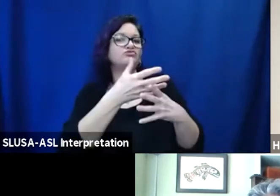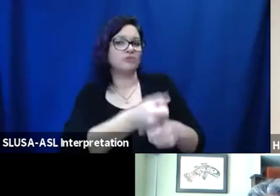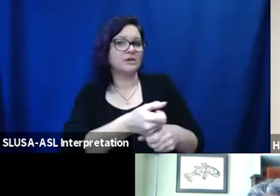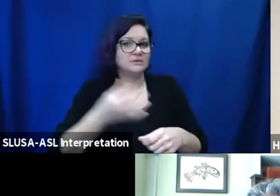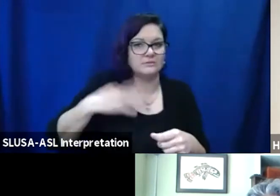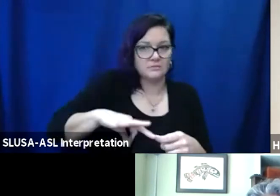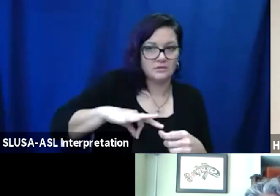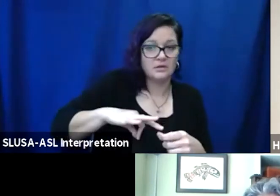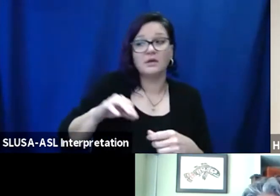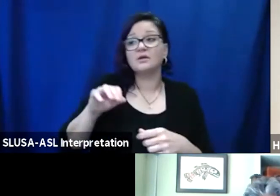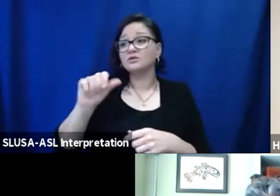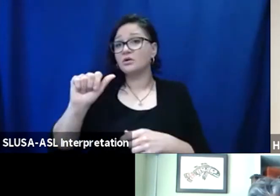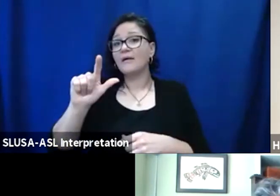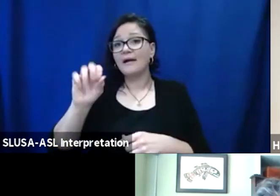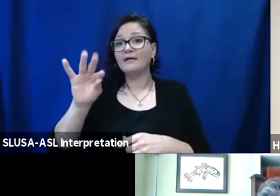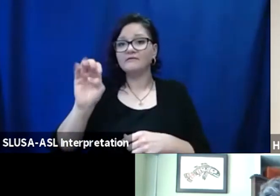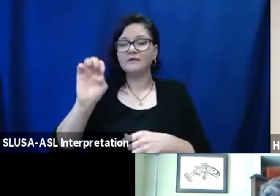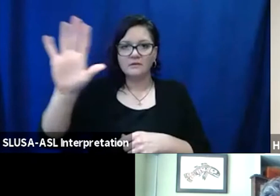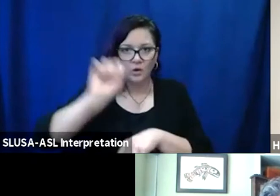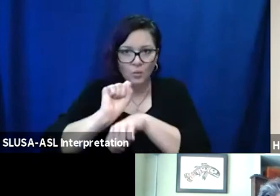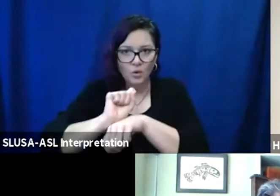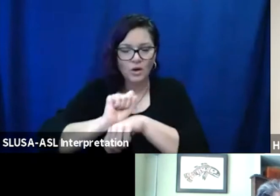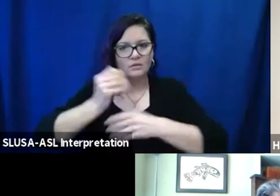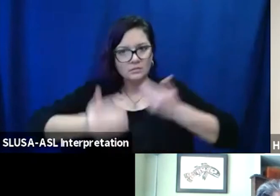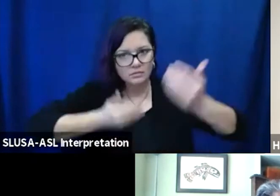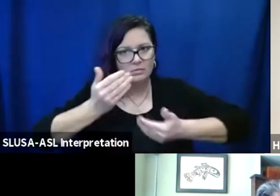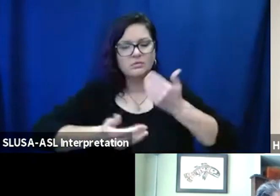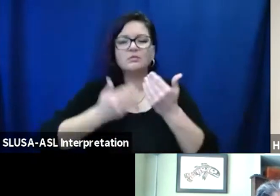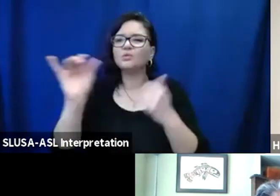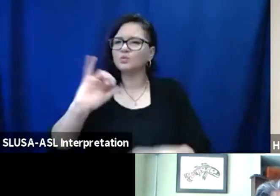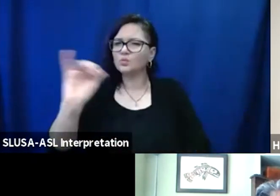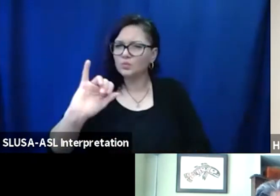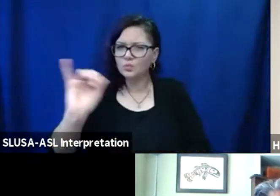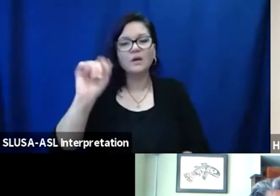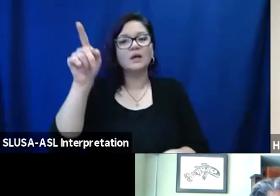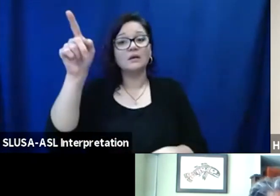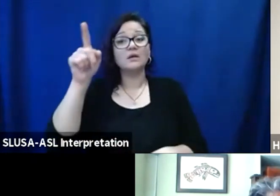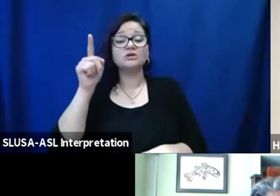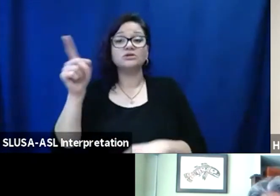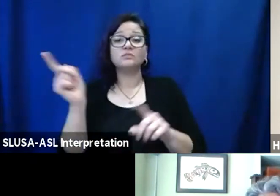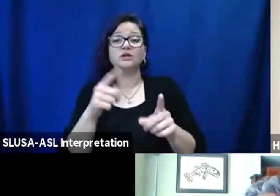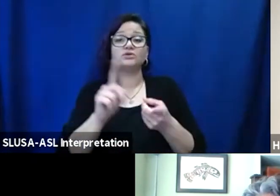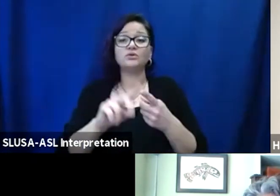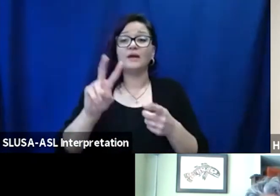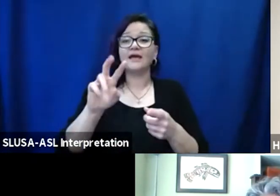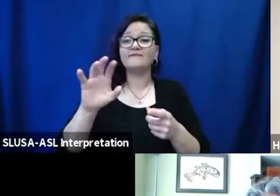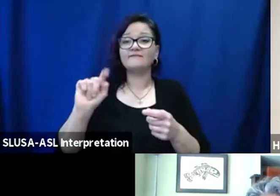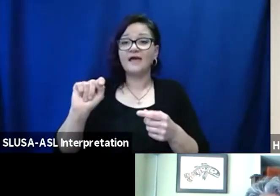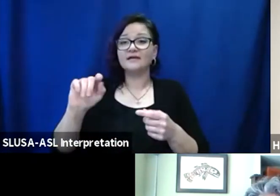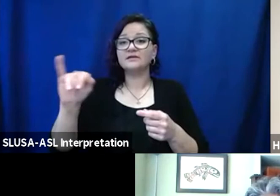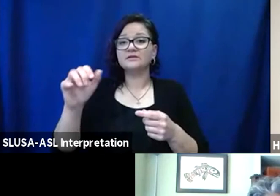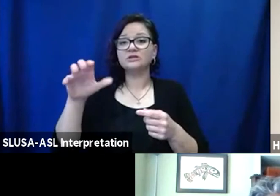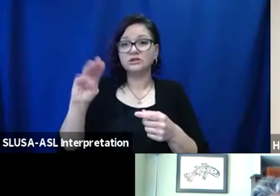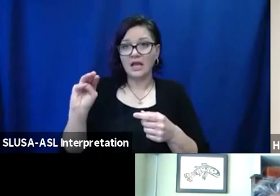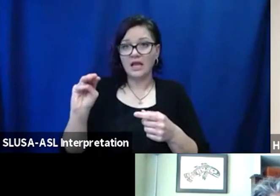as well. She actually spent some time at a vet jam, which was sponsored by one of